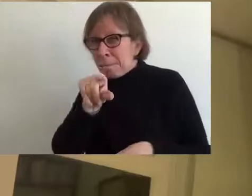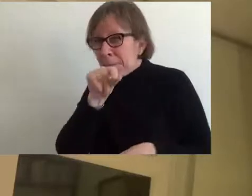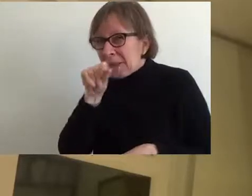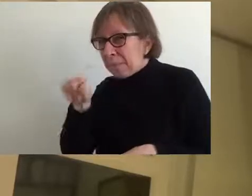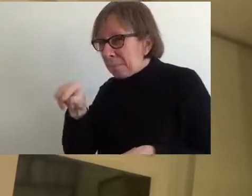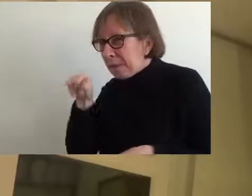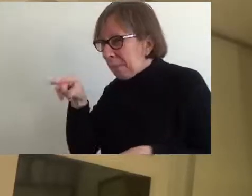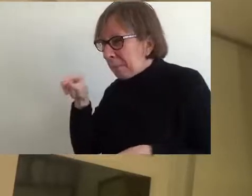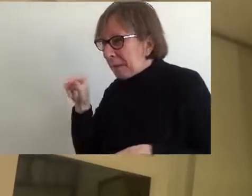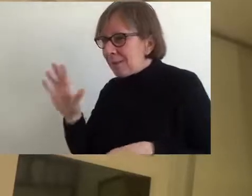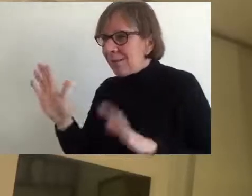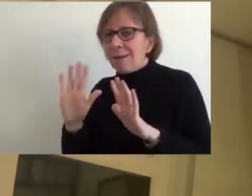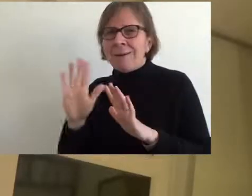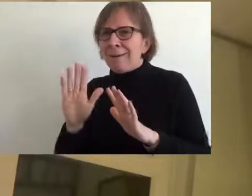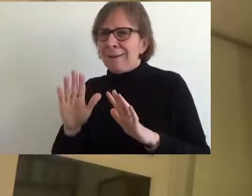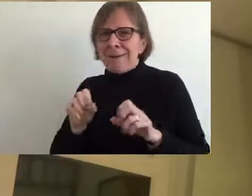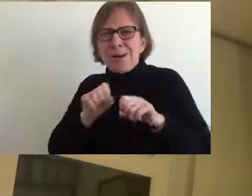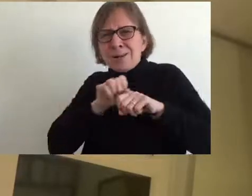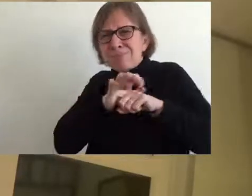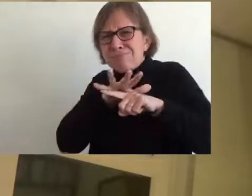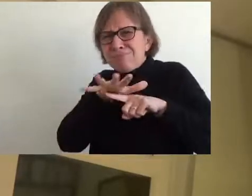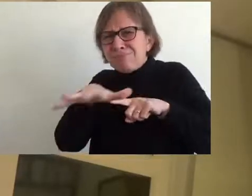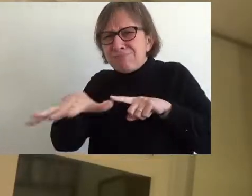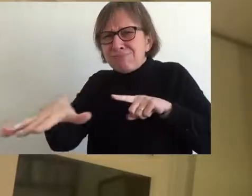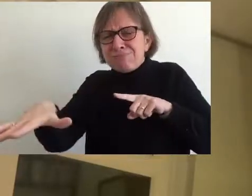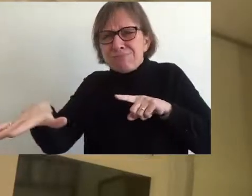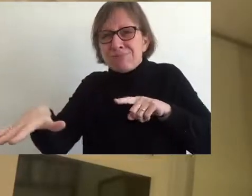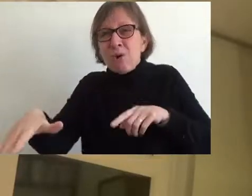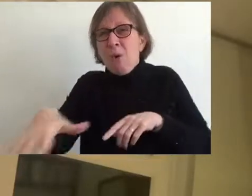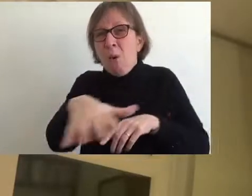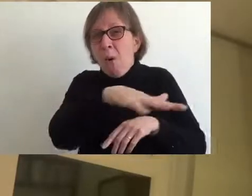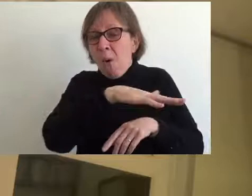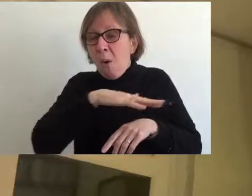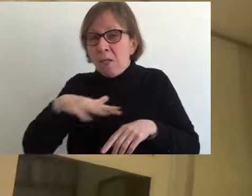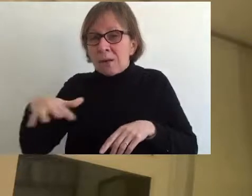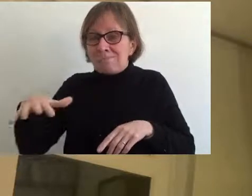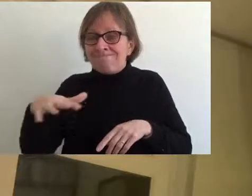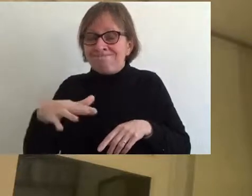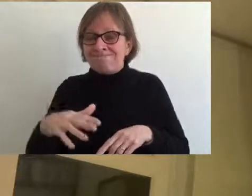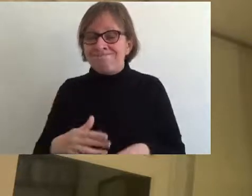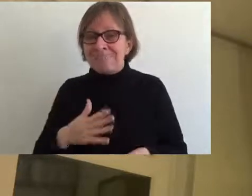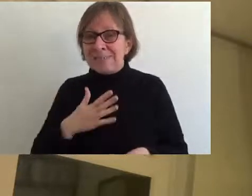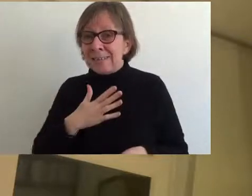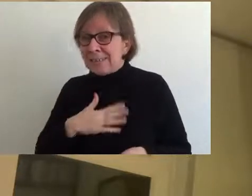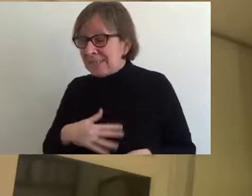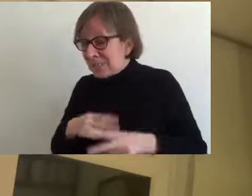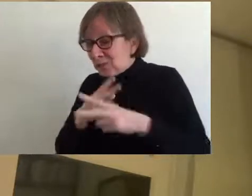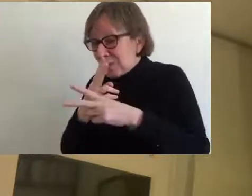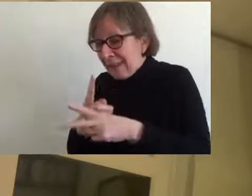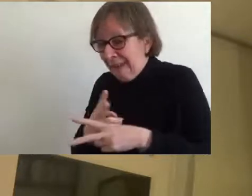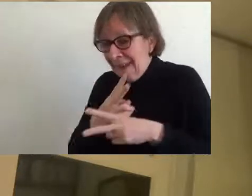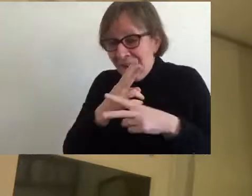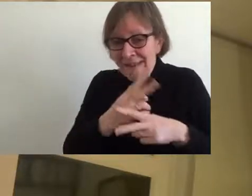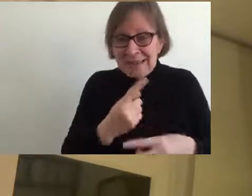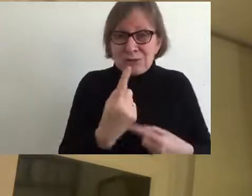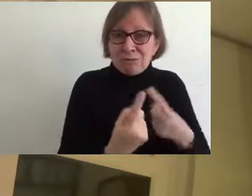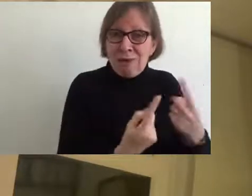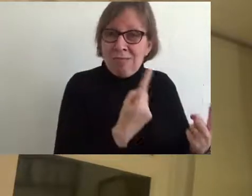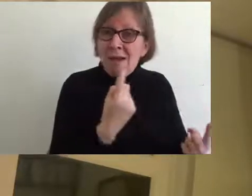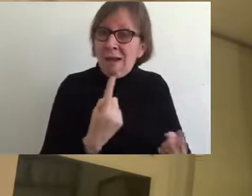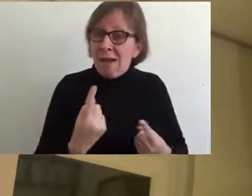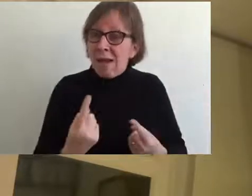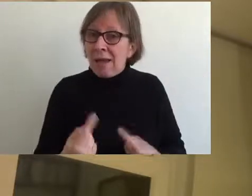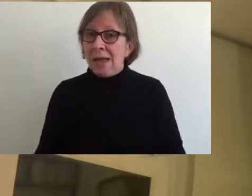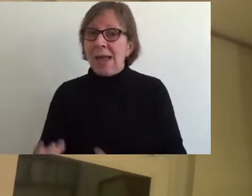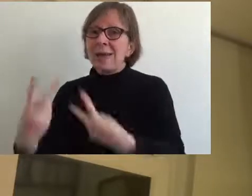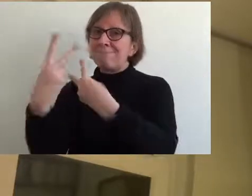doesn't pick and choose. And so at the same time, we both have to be carers for one another